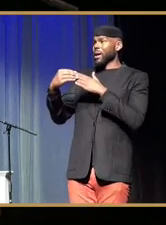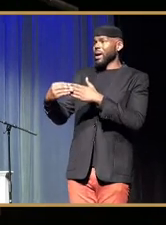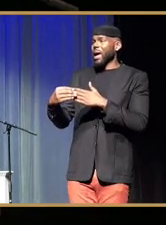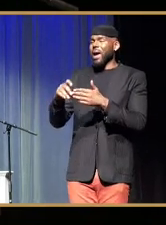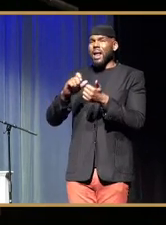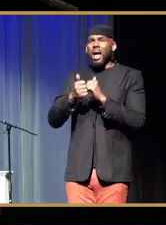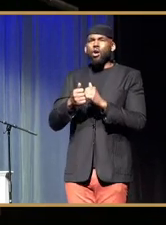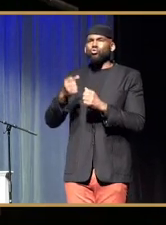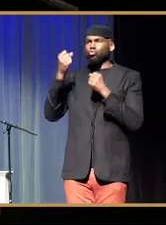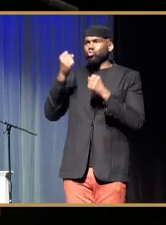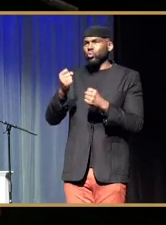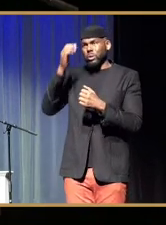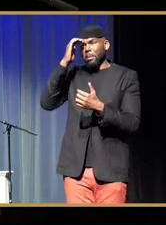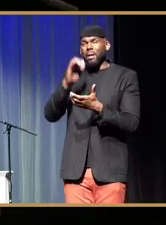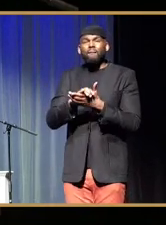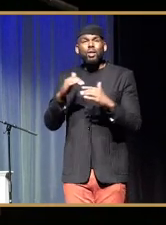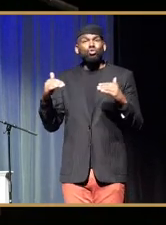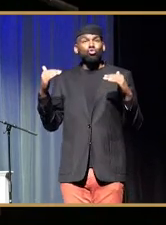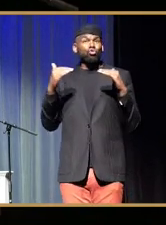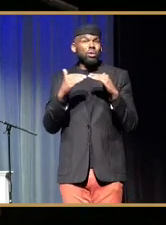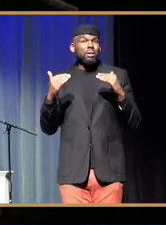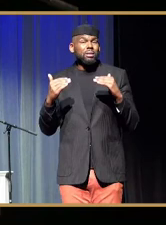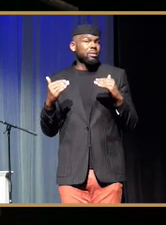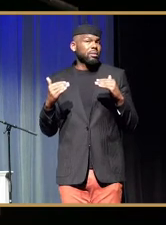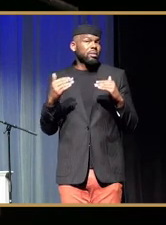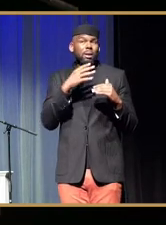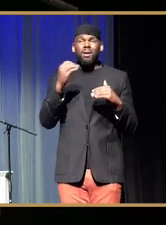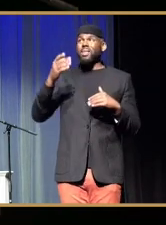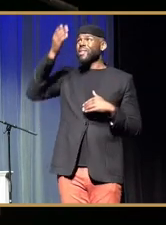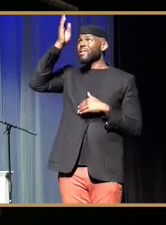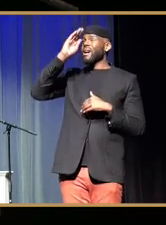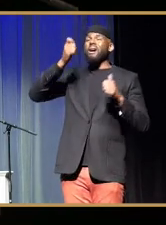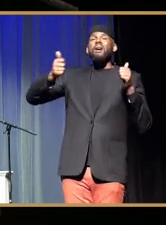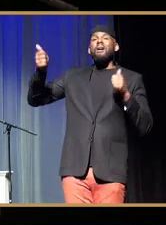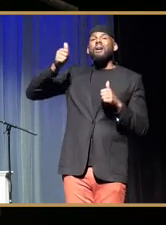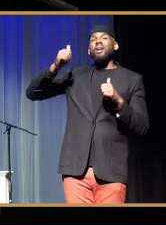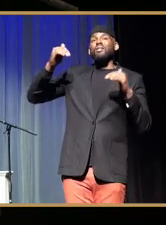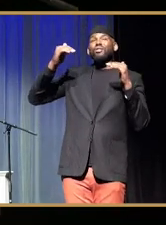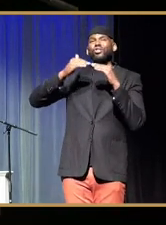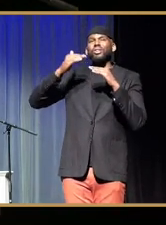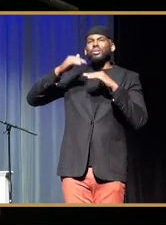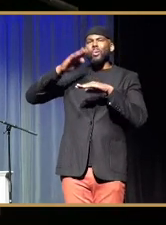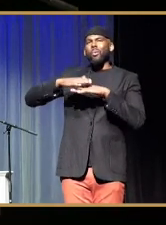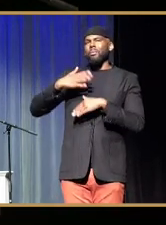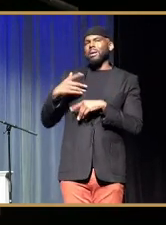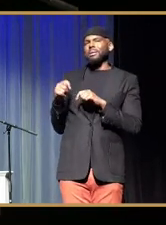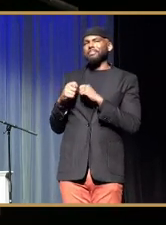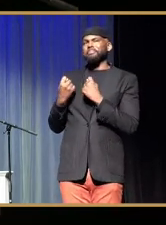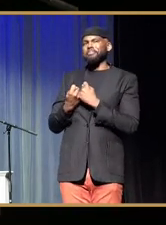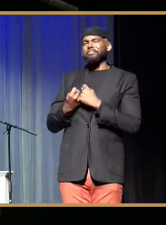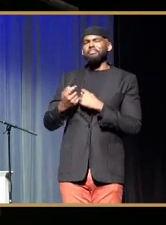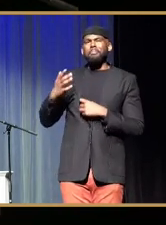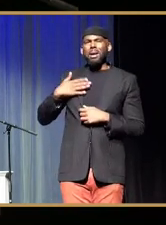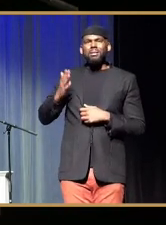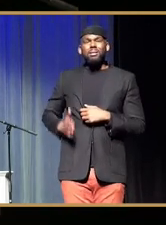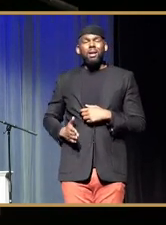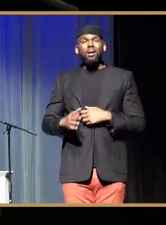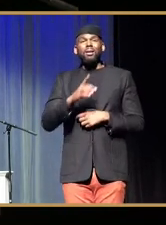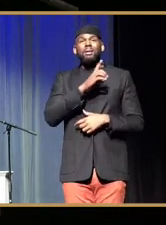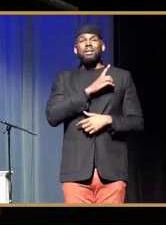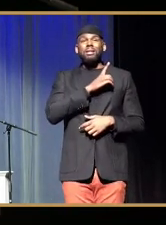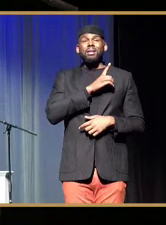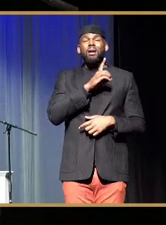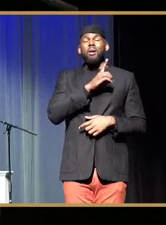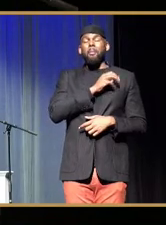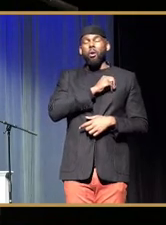firm conviction that justice and the God of justice were on their side. Dr. King described